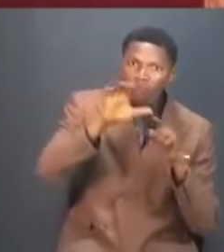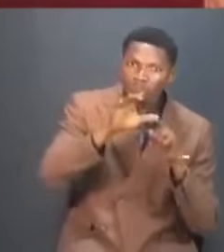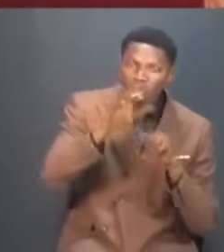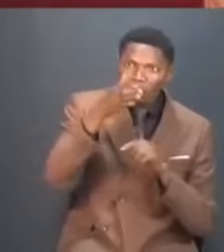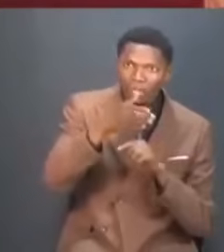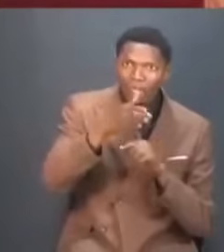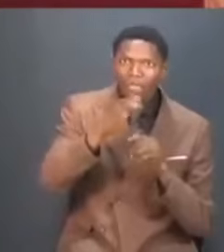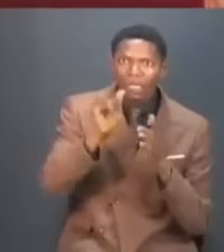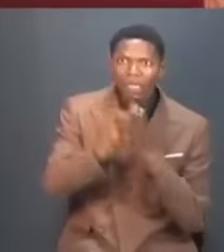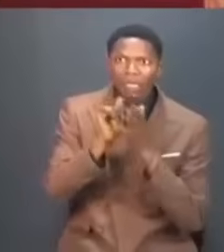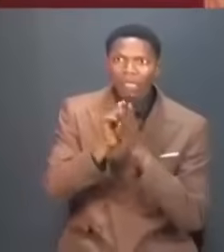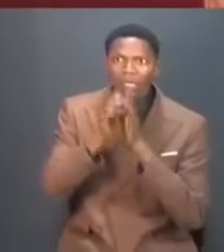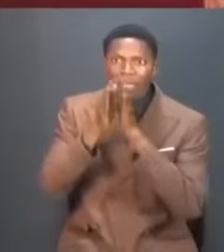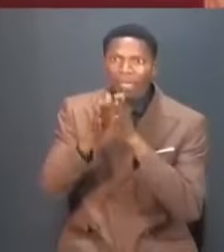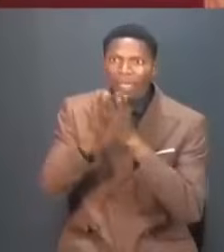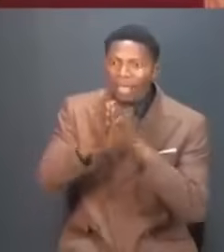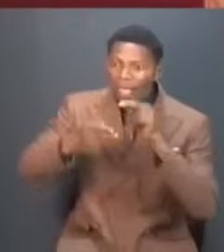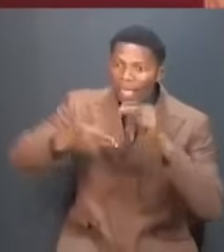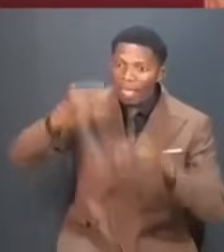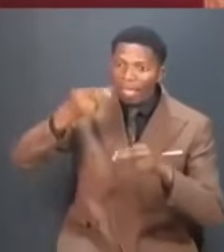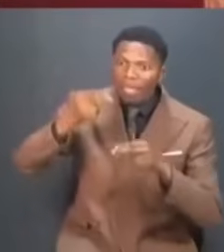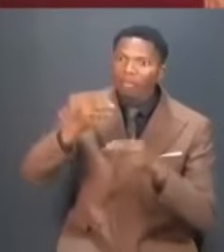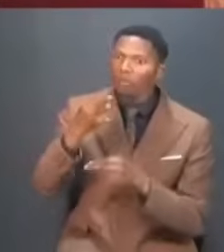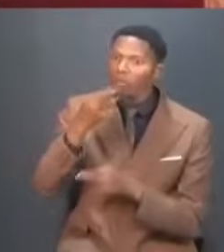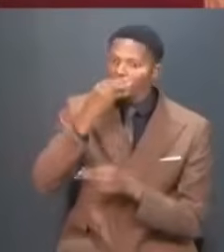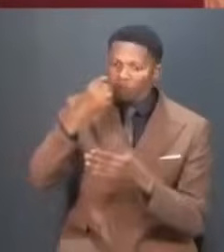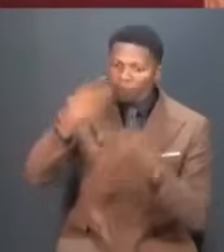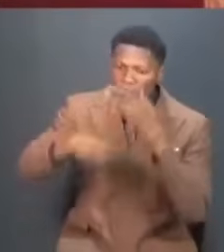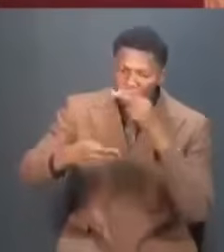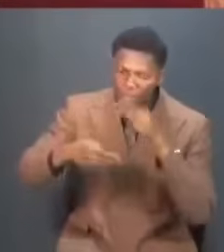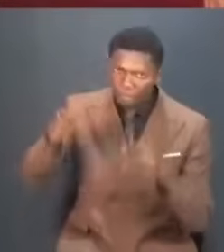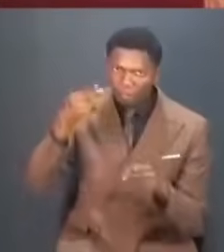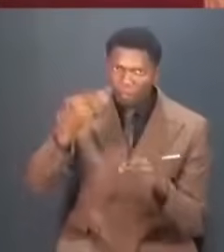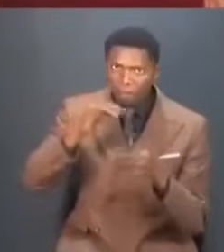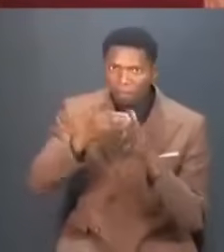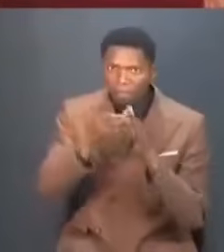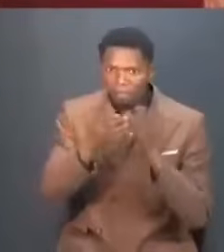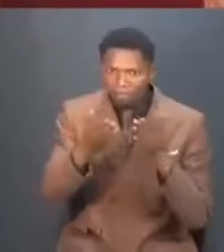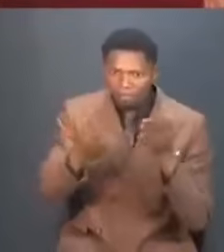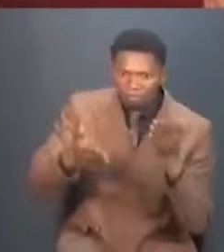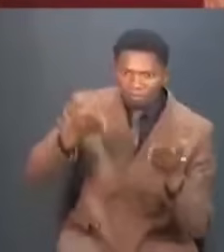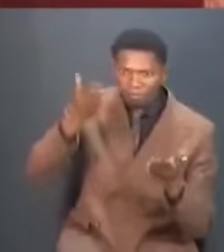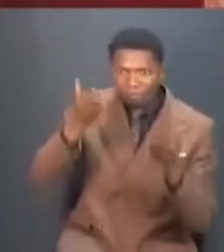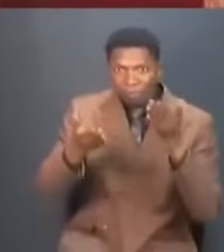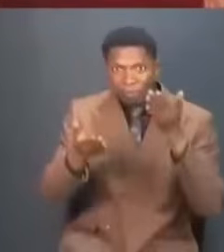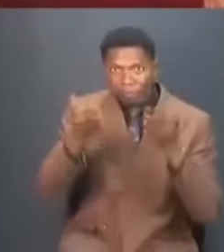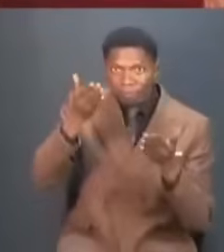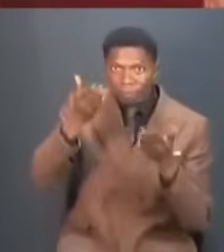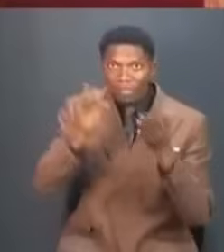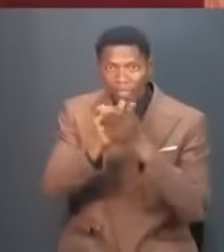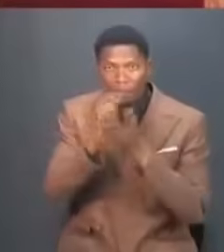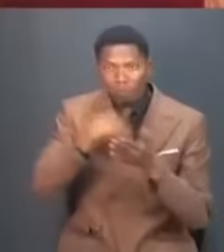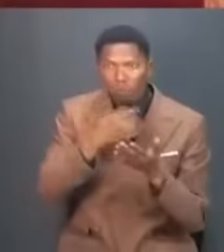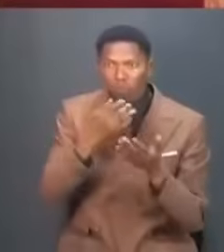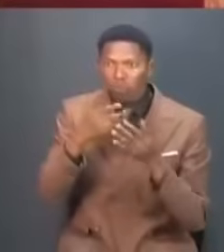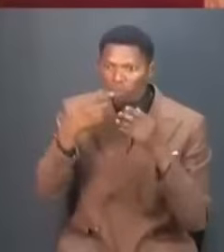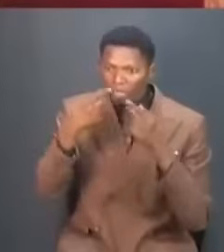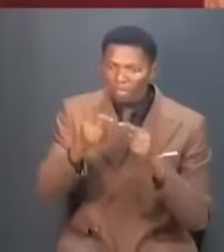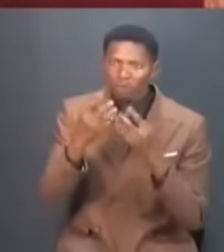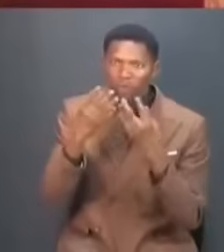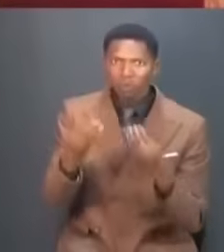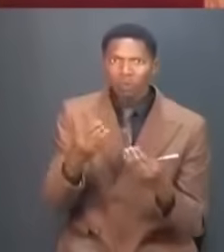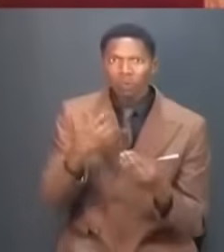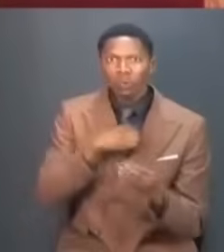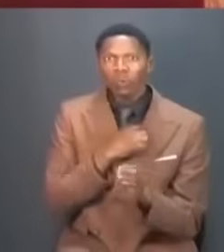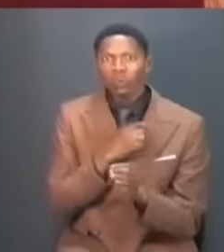very high, food prices are high. It is the imbalance that we are trying to resolve. And so we are developing what